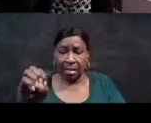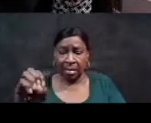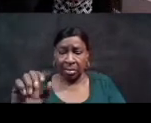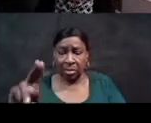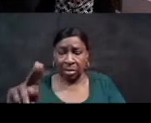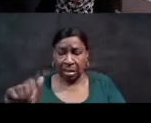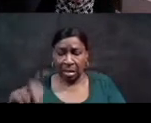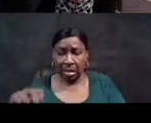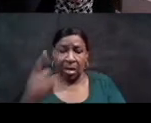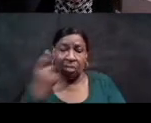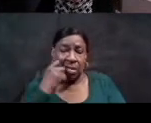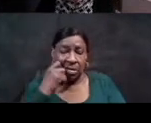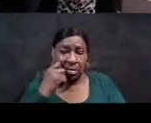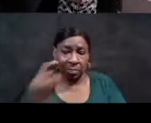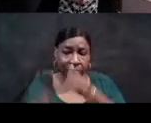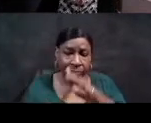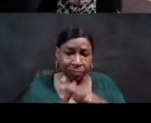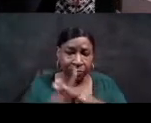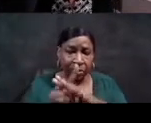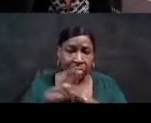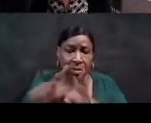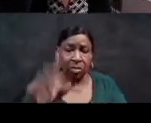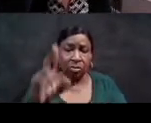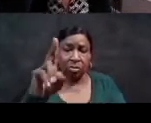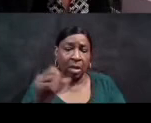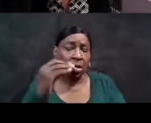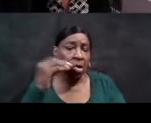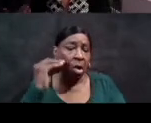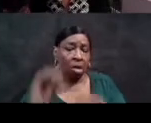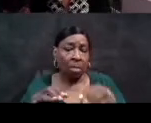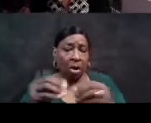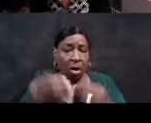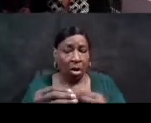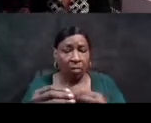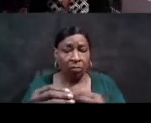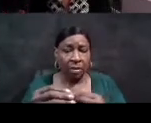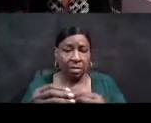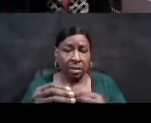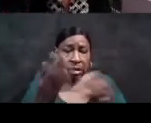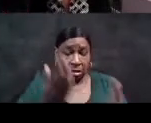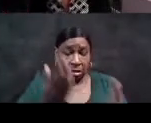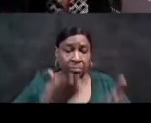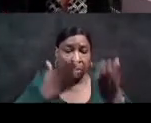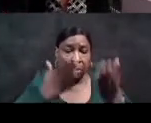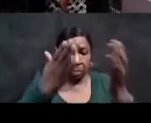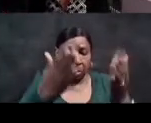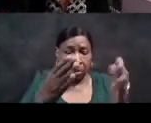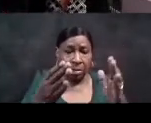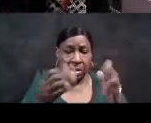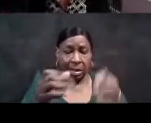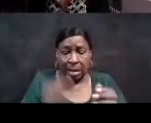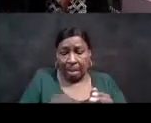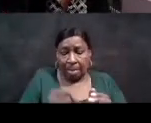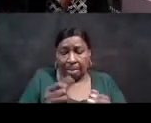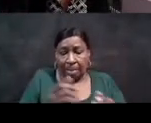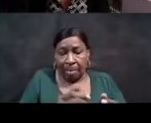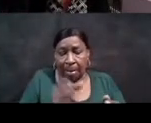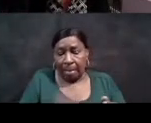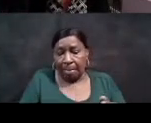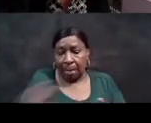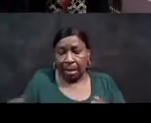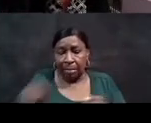UK Home Office was similarly proposing and debating placing people on